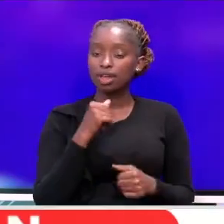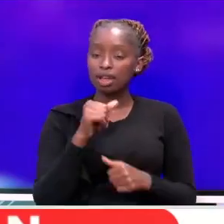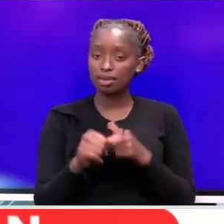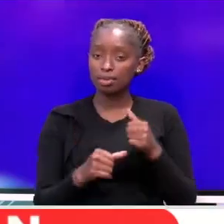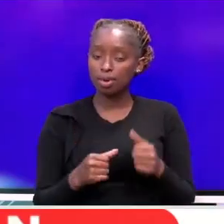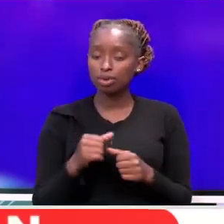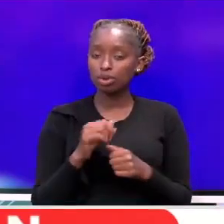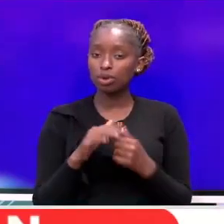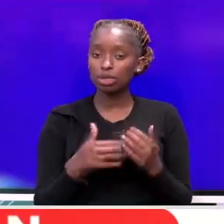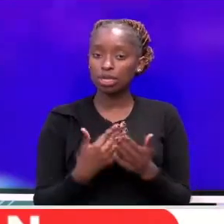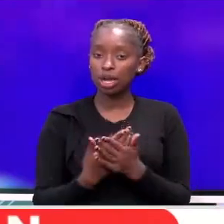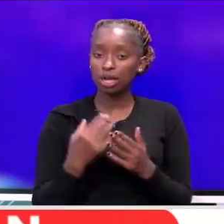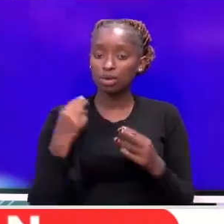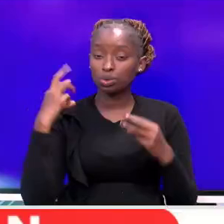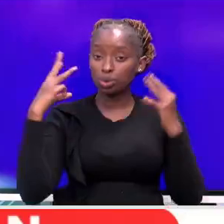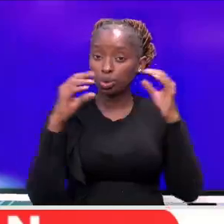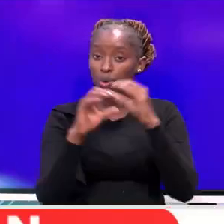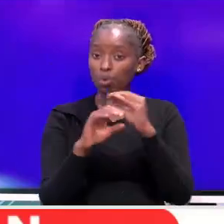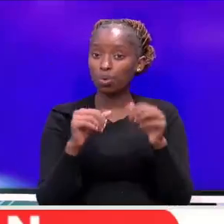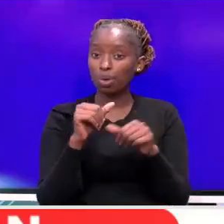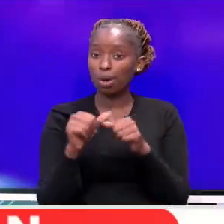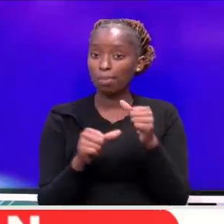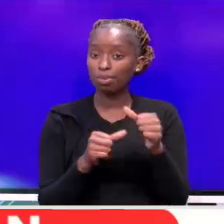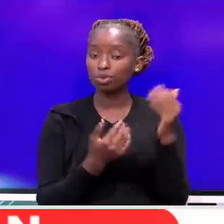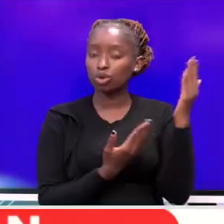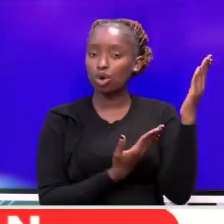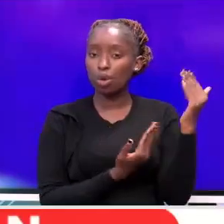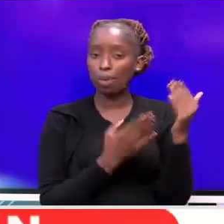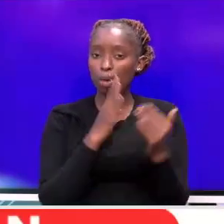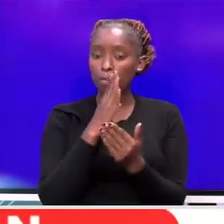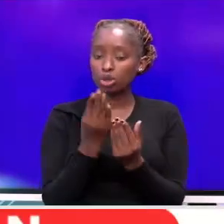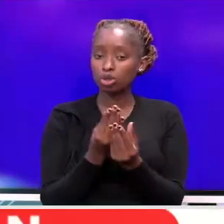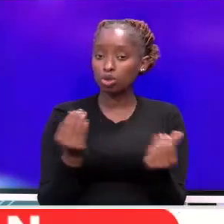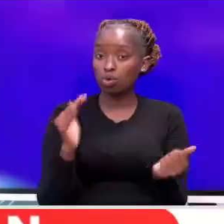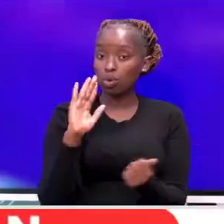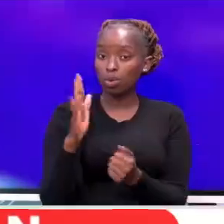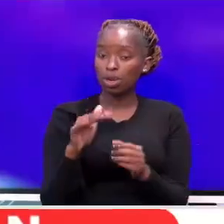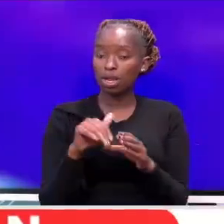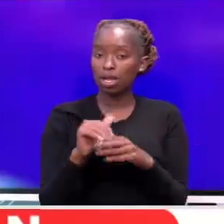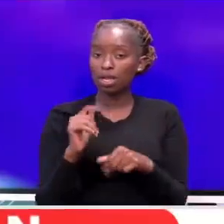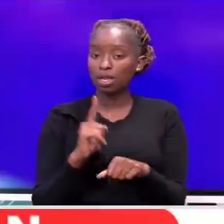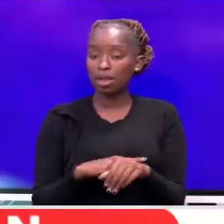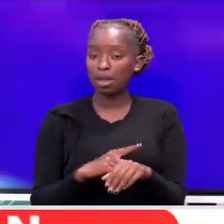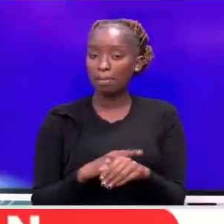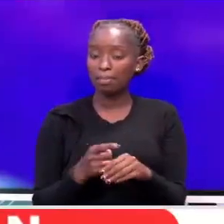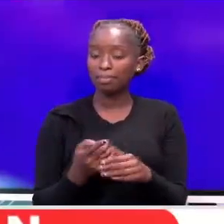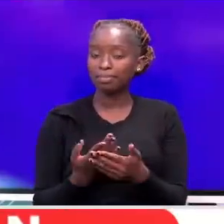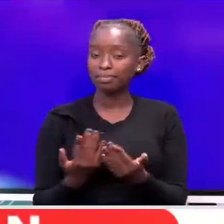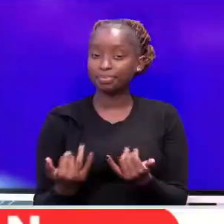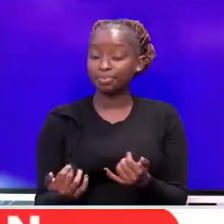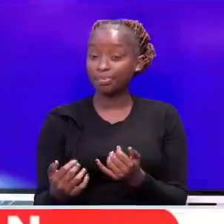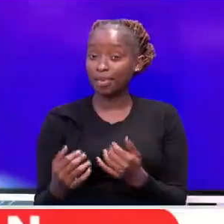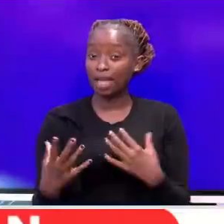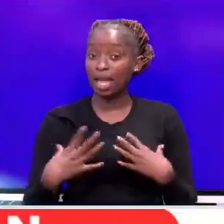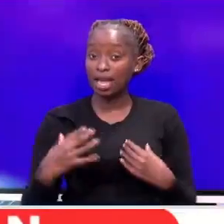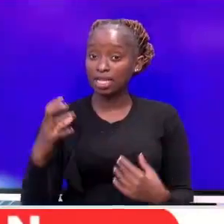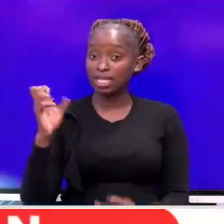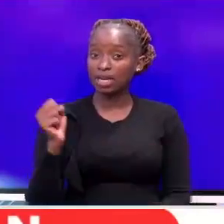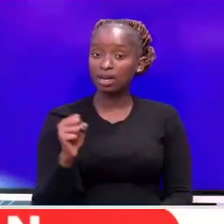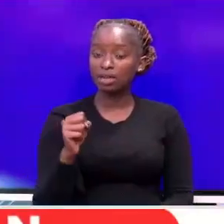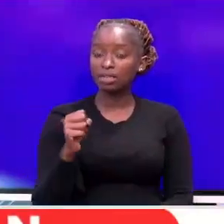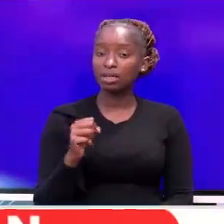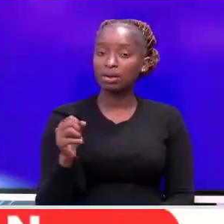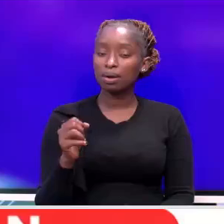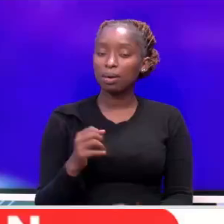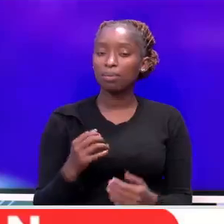state of affairs, nevertheless offering hope that it will be resolved in no time. According to the Health CA, Susan Ahumecha, the plan